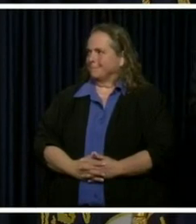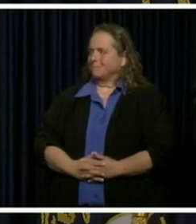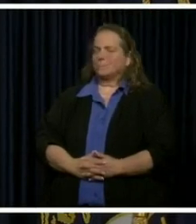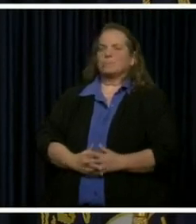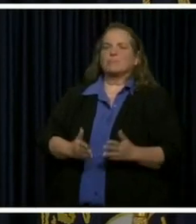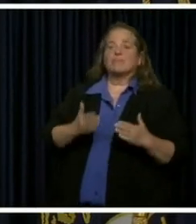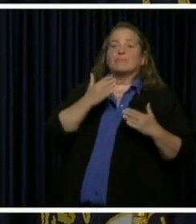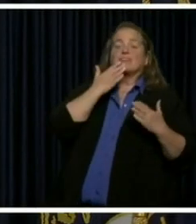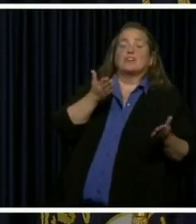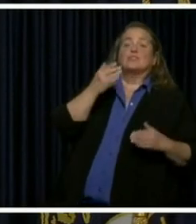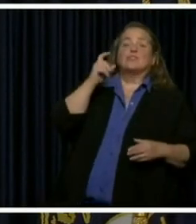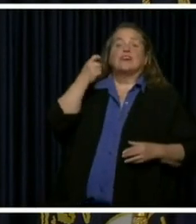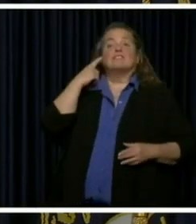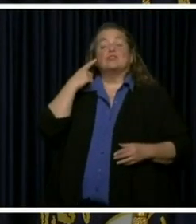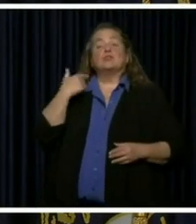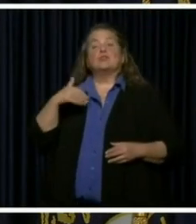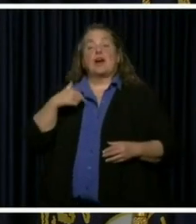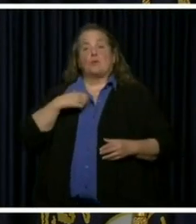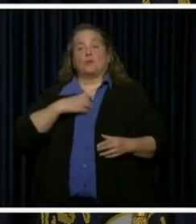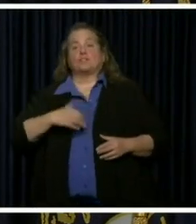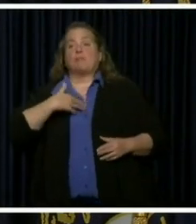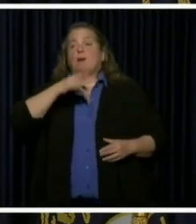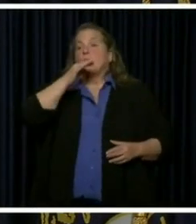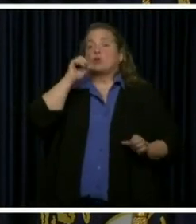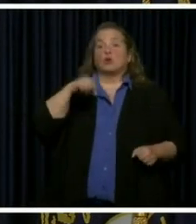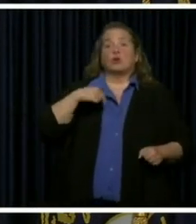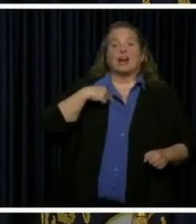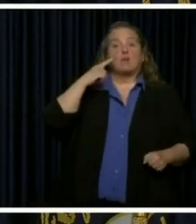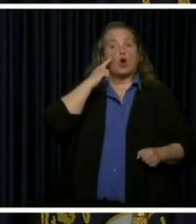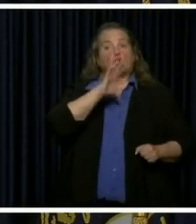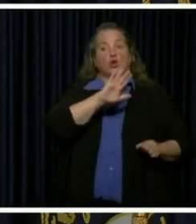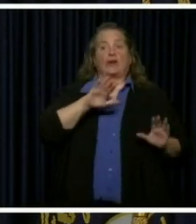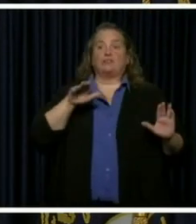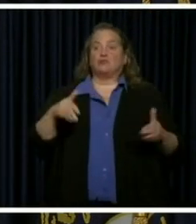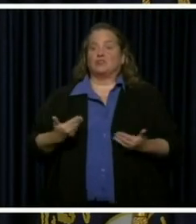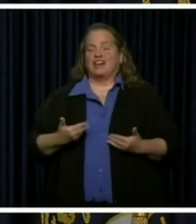Well, thank you, Governor. I wish my mother could have heard that introduction.